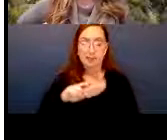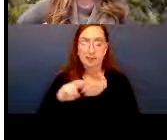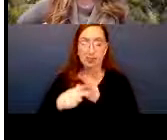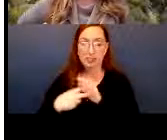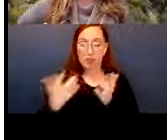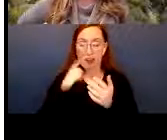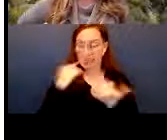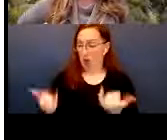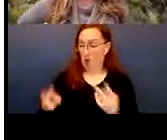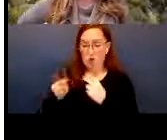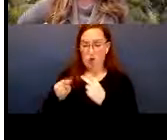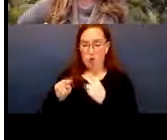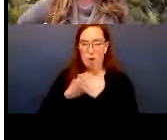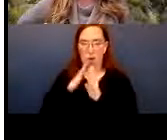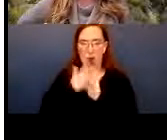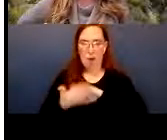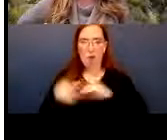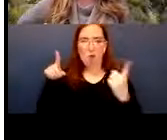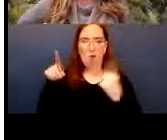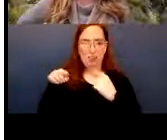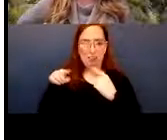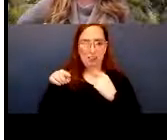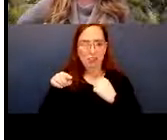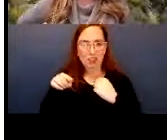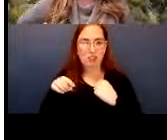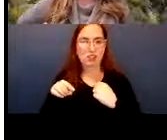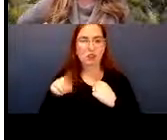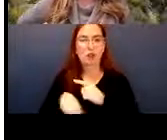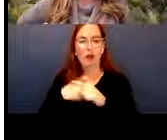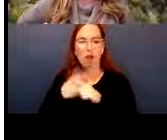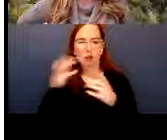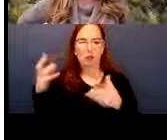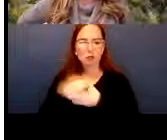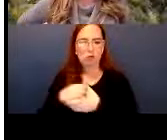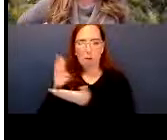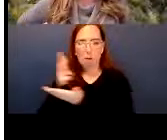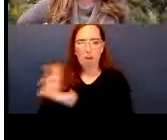down to 1 lane of traffic in each direction with on-street parking.